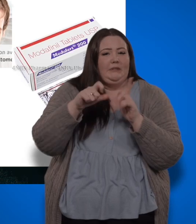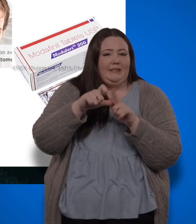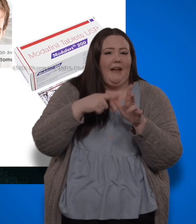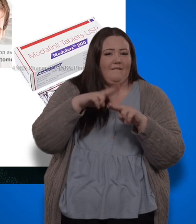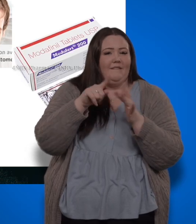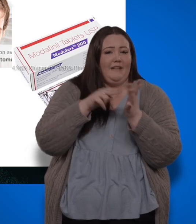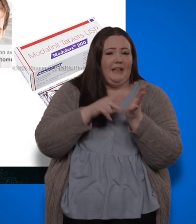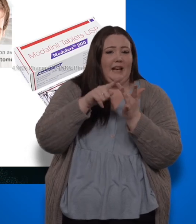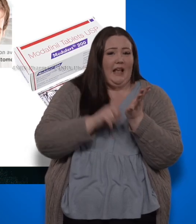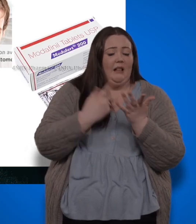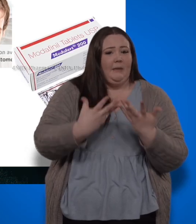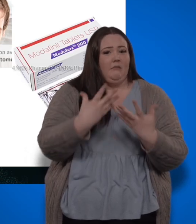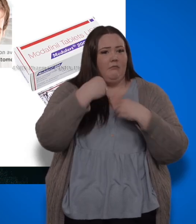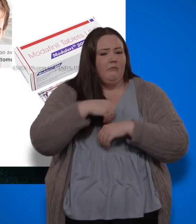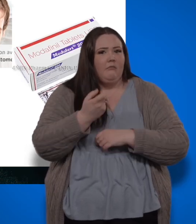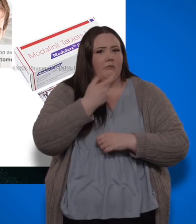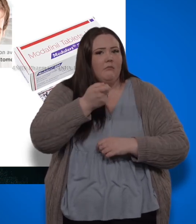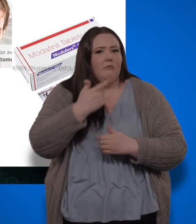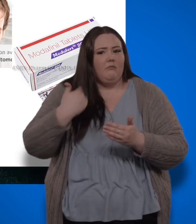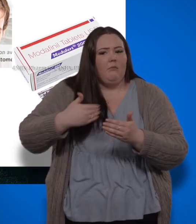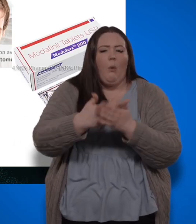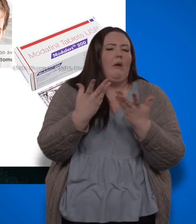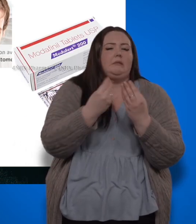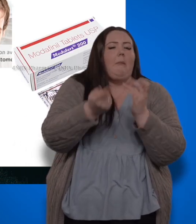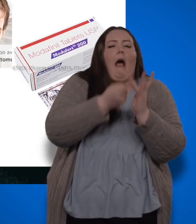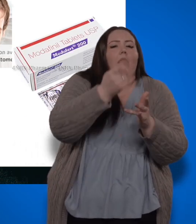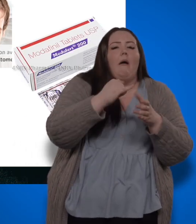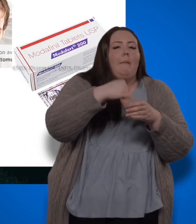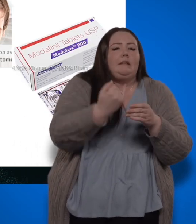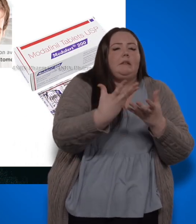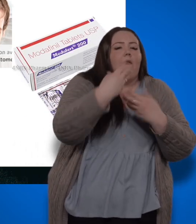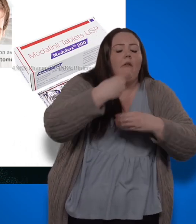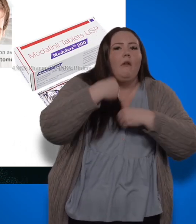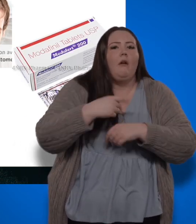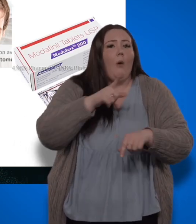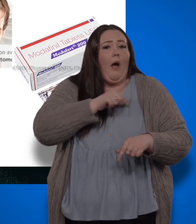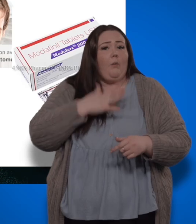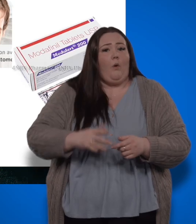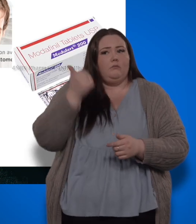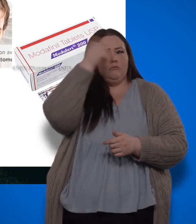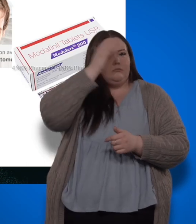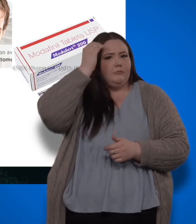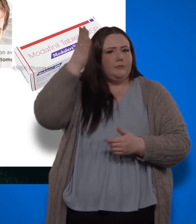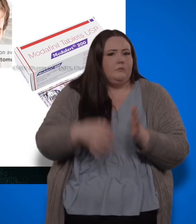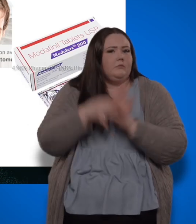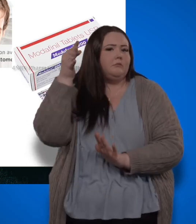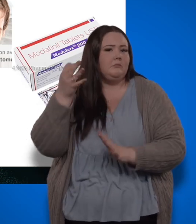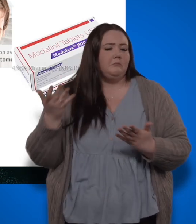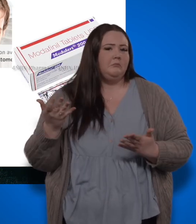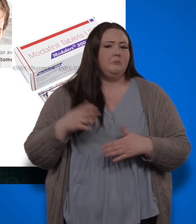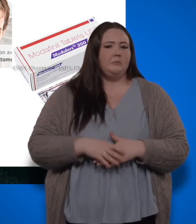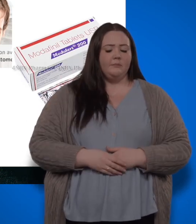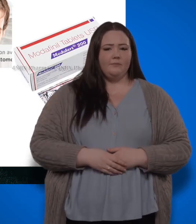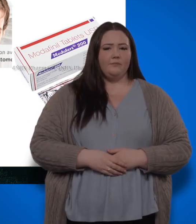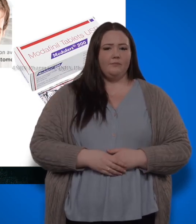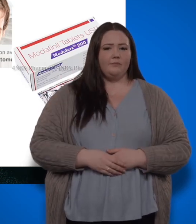pharmacological agent in order to enhance their cognitive ability. And that illustrates another of the great problems with